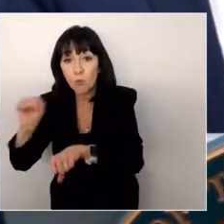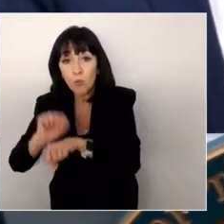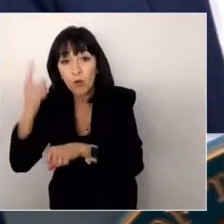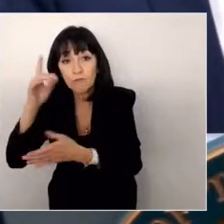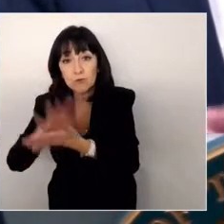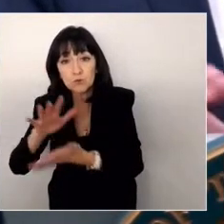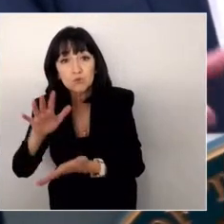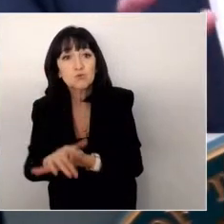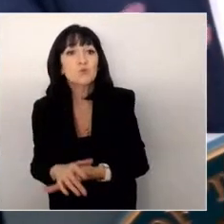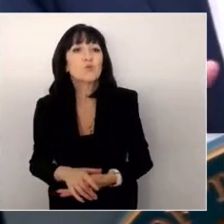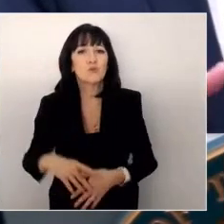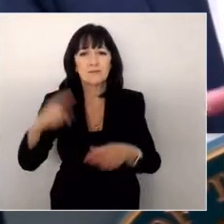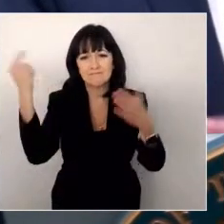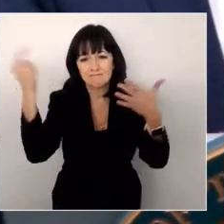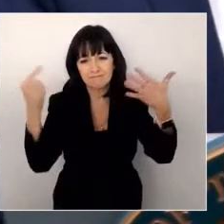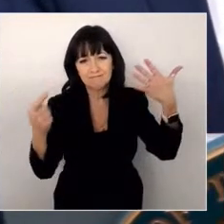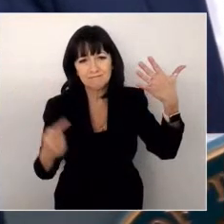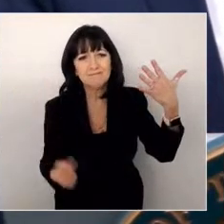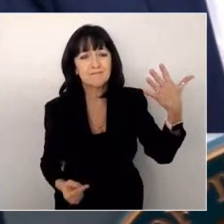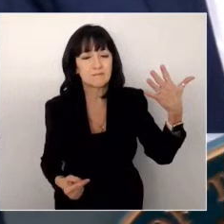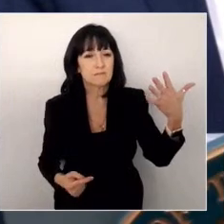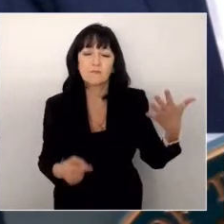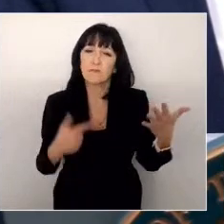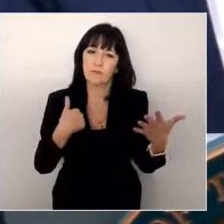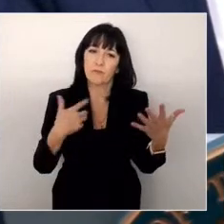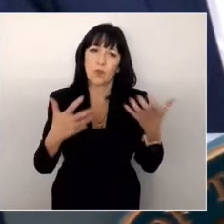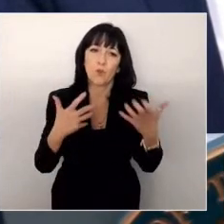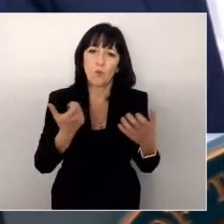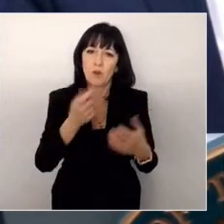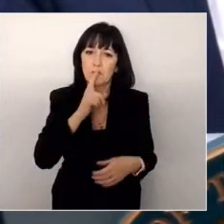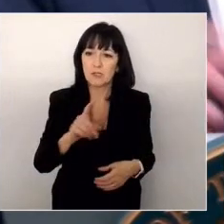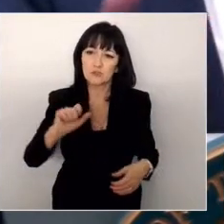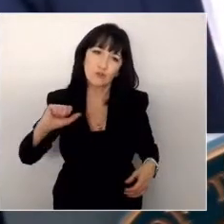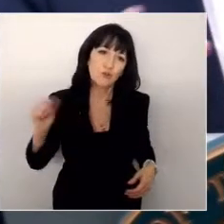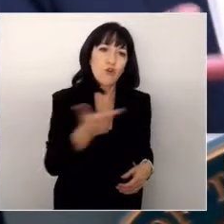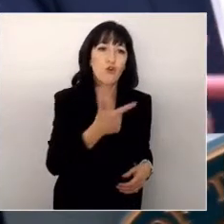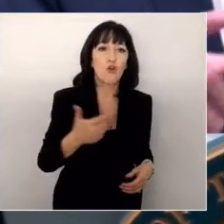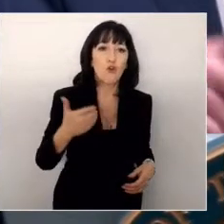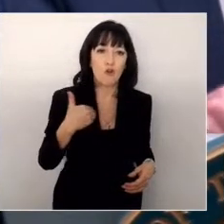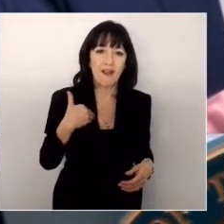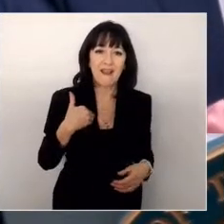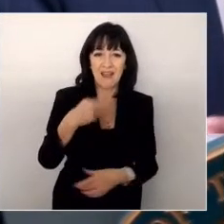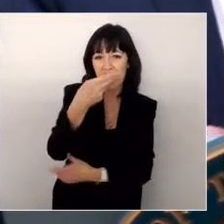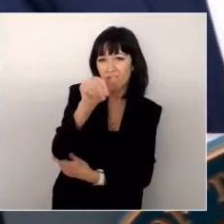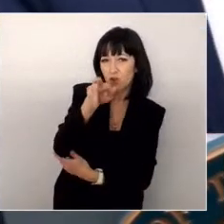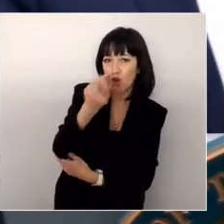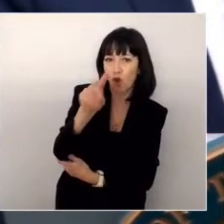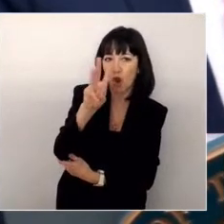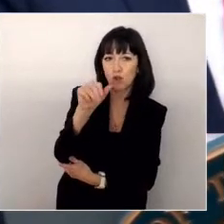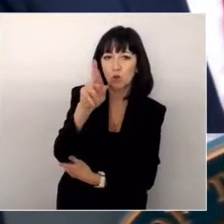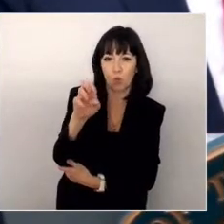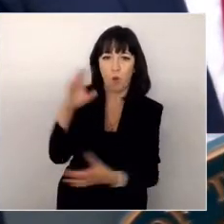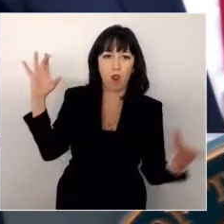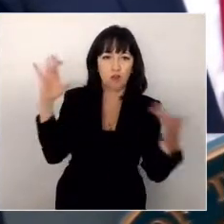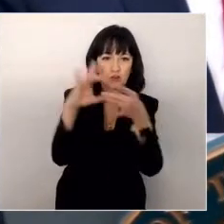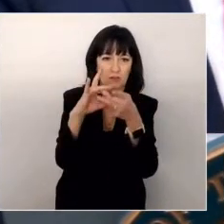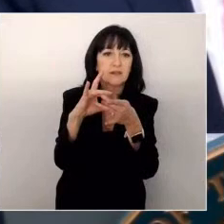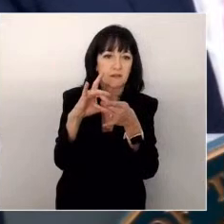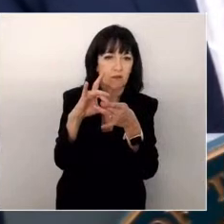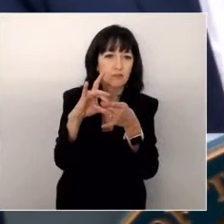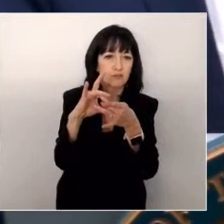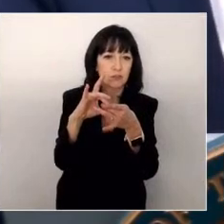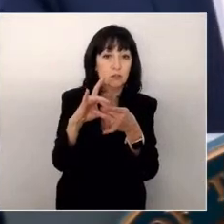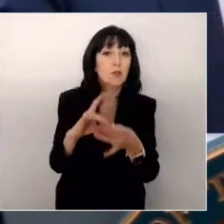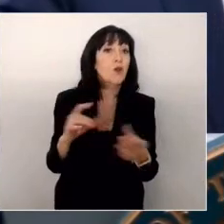federal money to make sure everyone has access to a hardwired connection, and these connections are mostly in